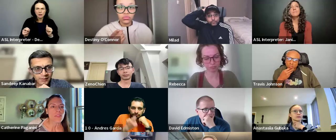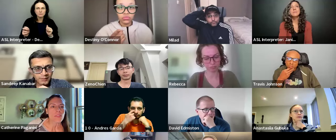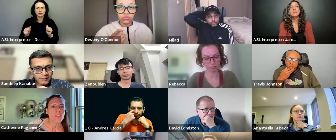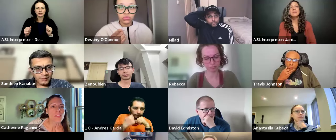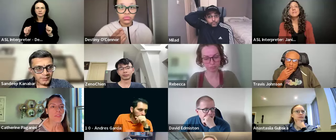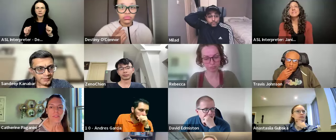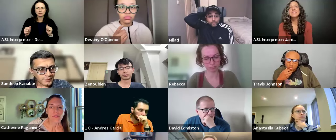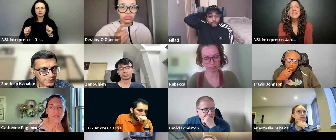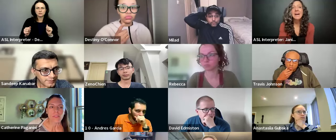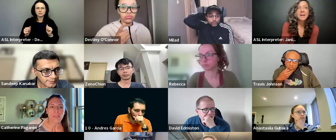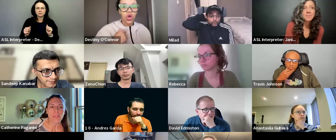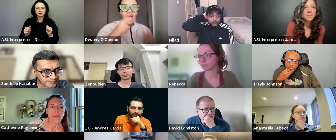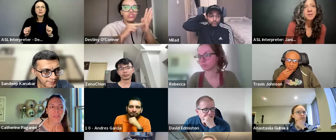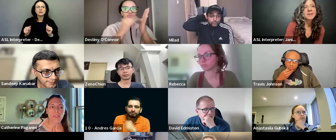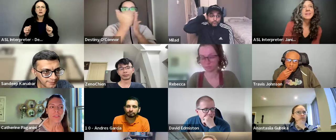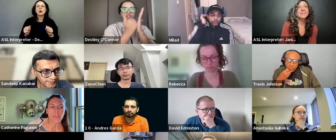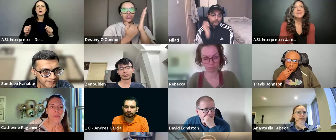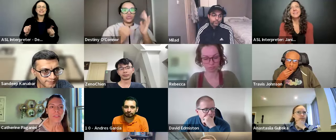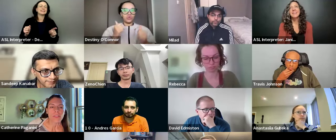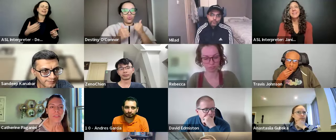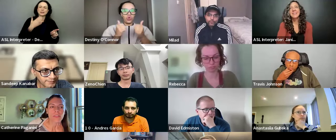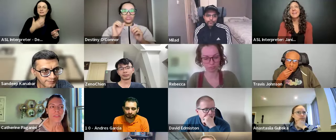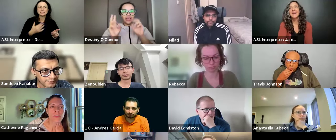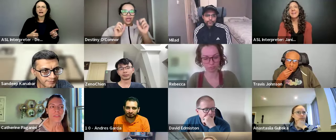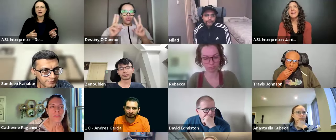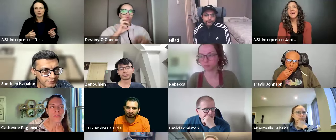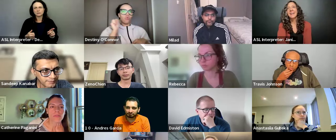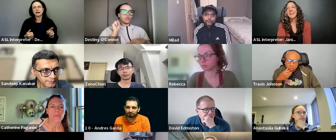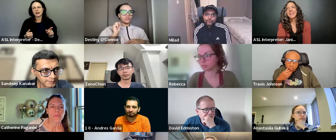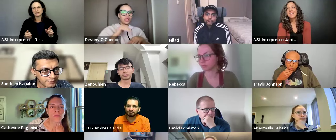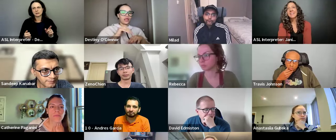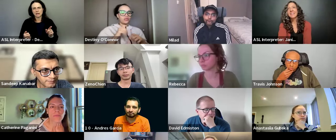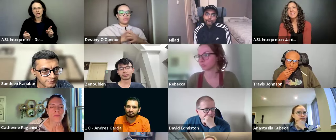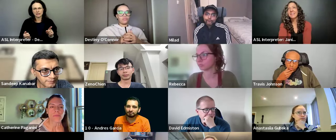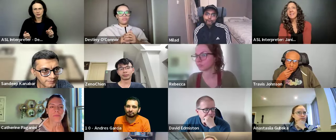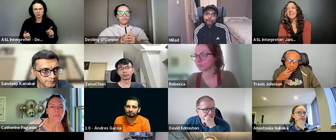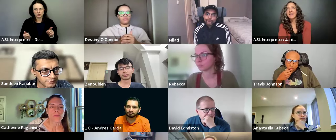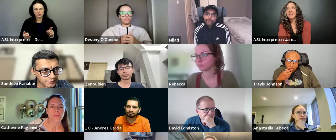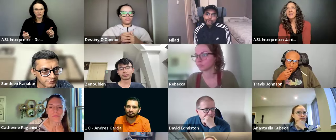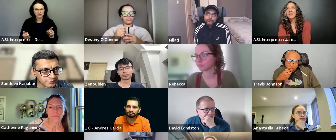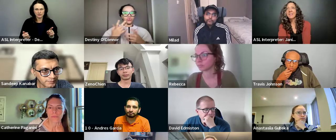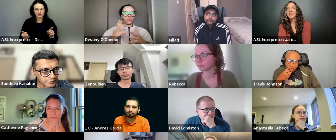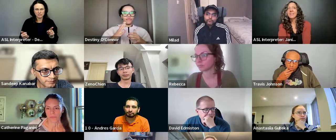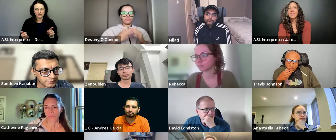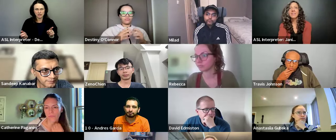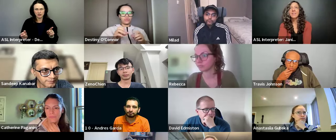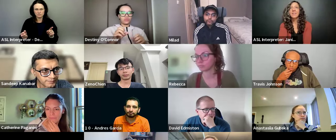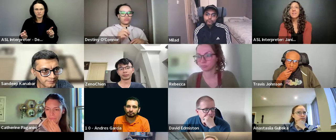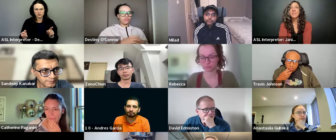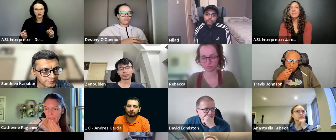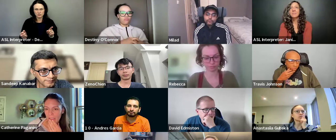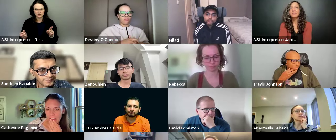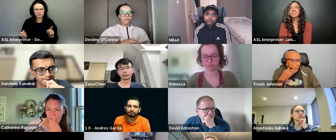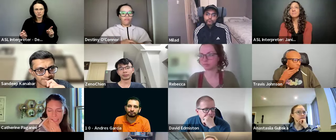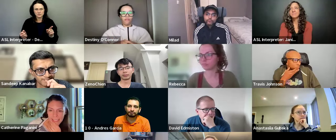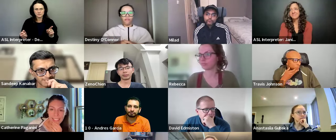the GitHub, I'm sorry. DEI Hub. Oh, DE, thank you, DEI Hub. Yeah, Catherine, you were going to talk about the DEI Hub